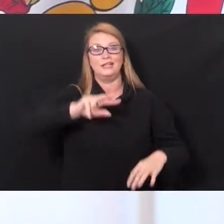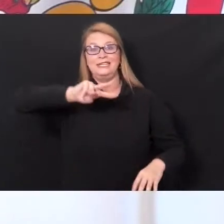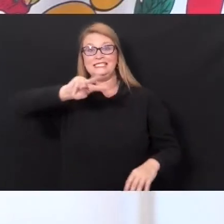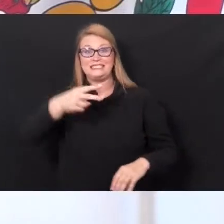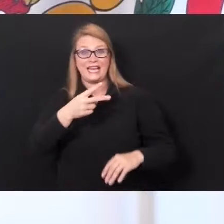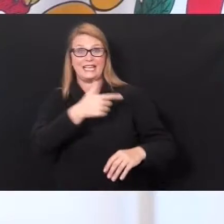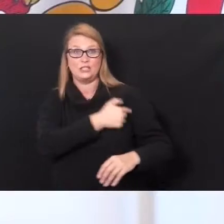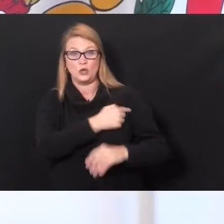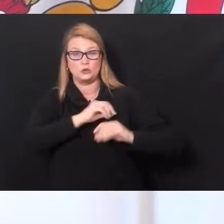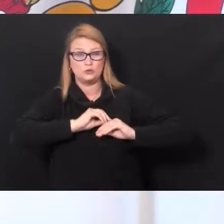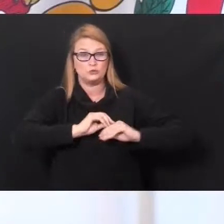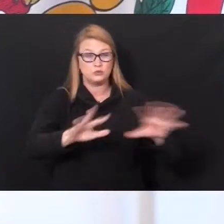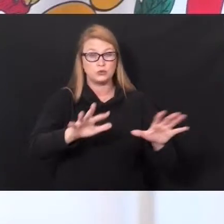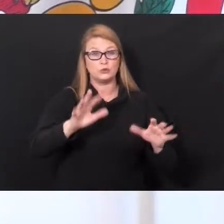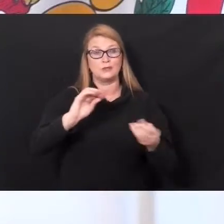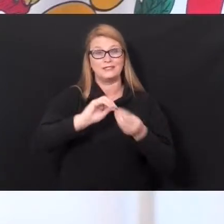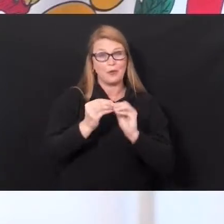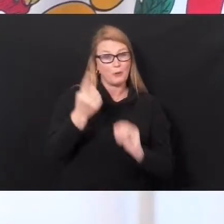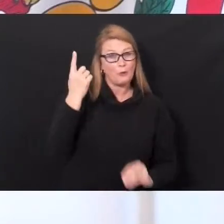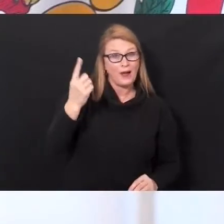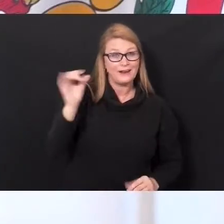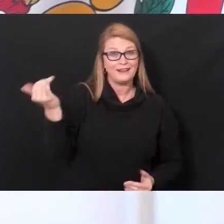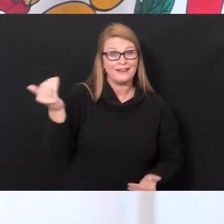doses as well. A total of